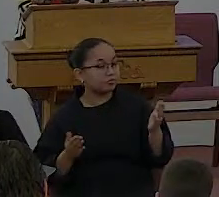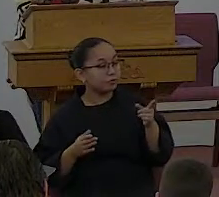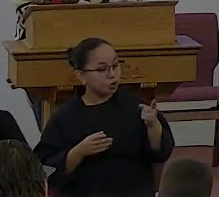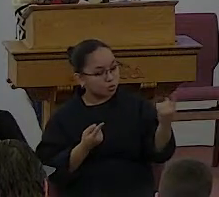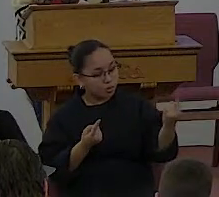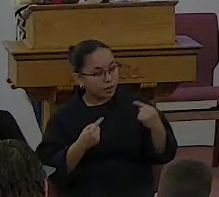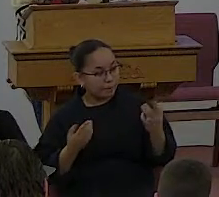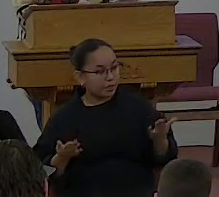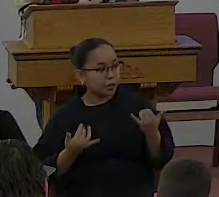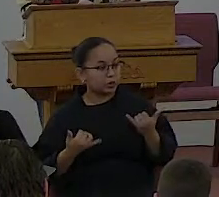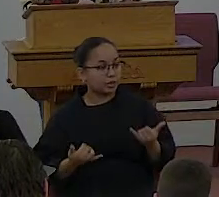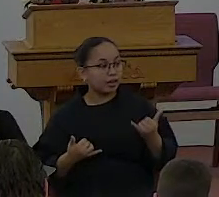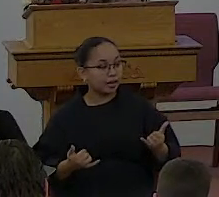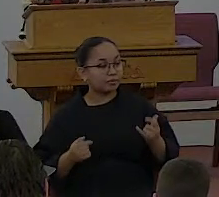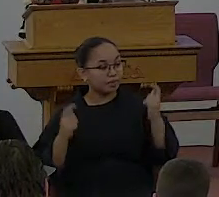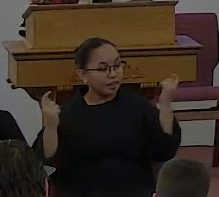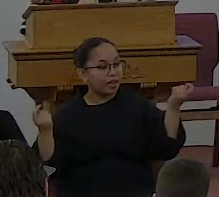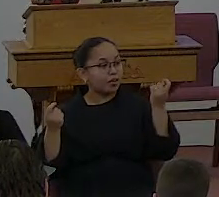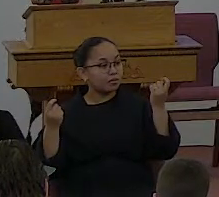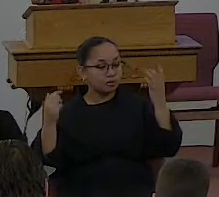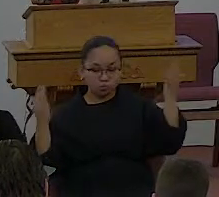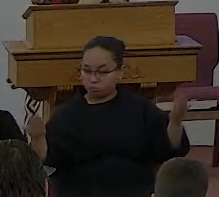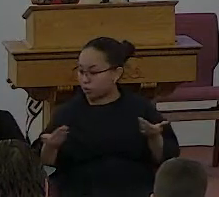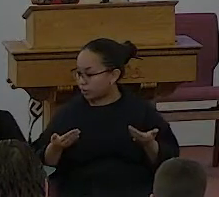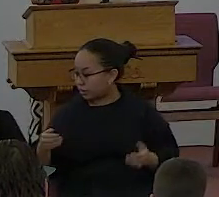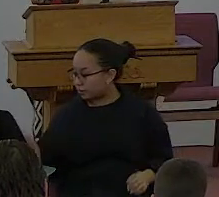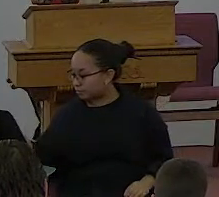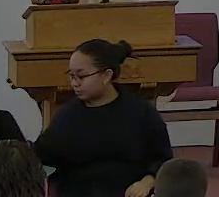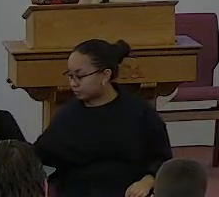welcome. Hail.